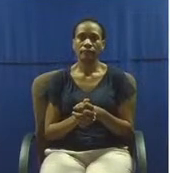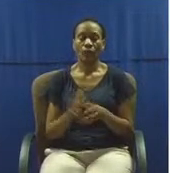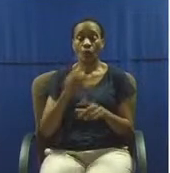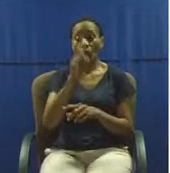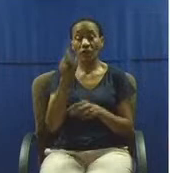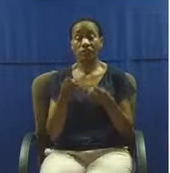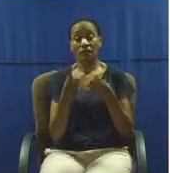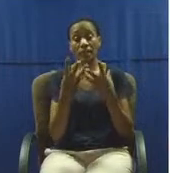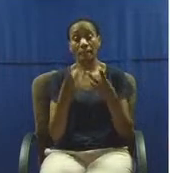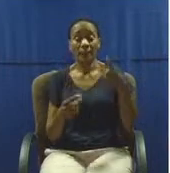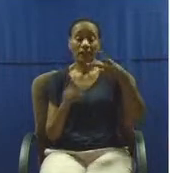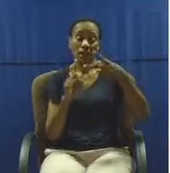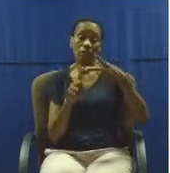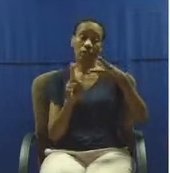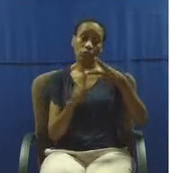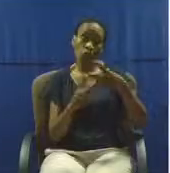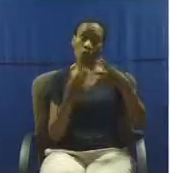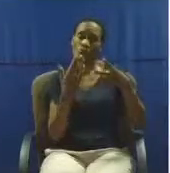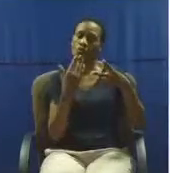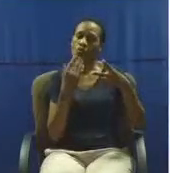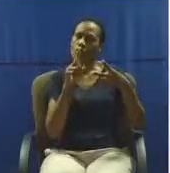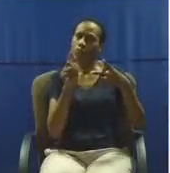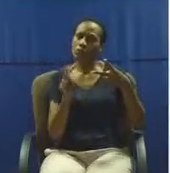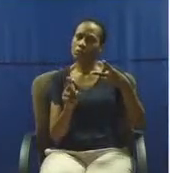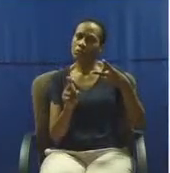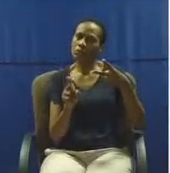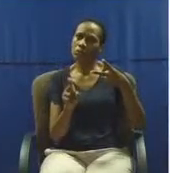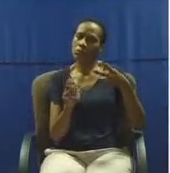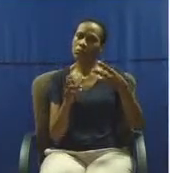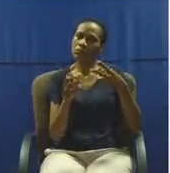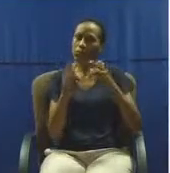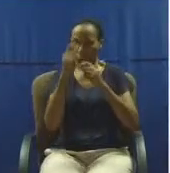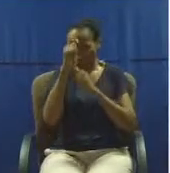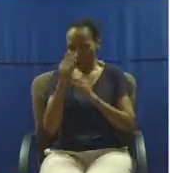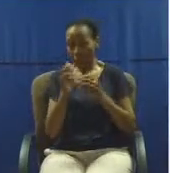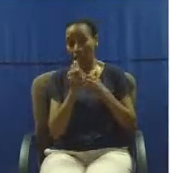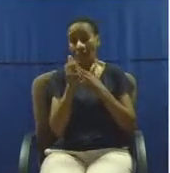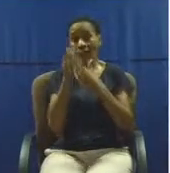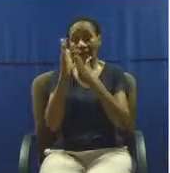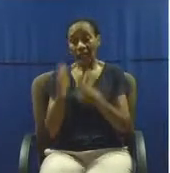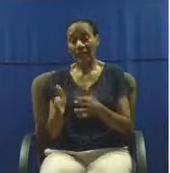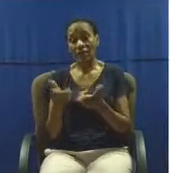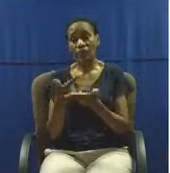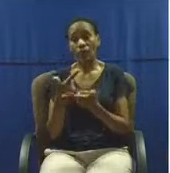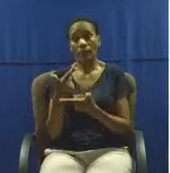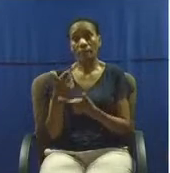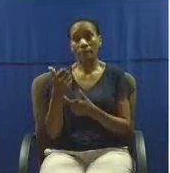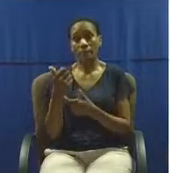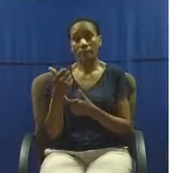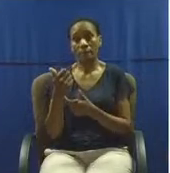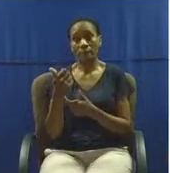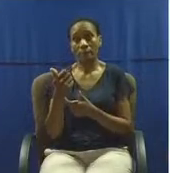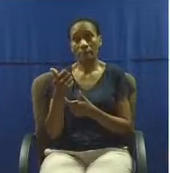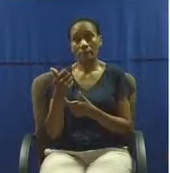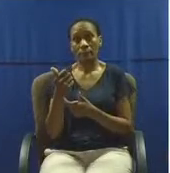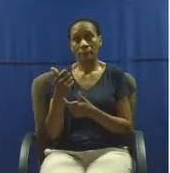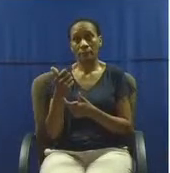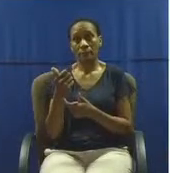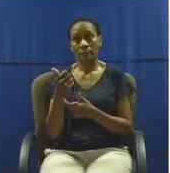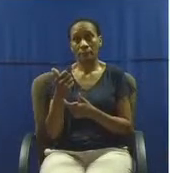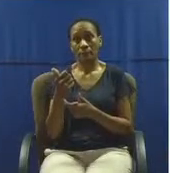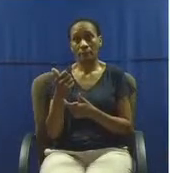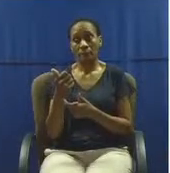Question number 2 has been asked by the Honorable, the Leader of the Opposition, the Honorable,